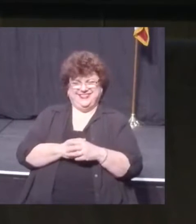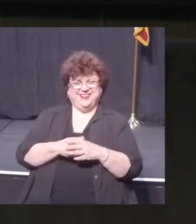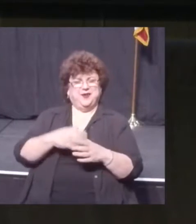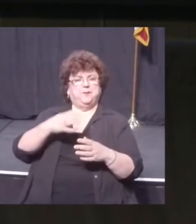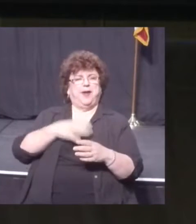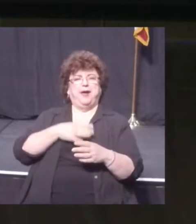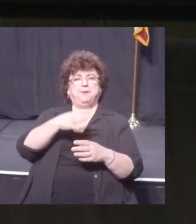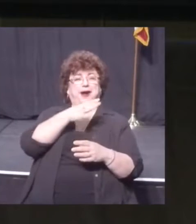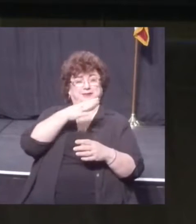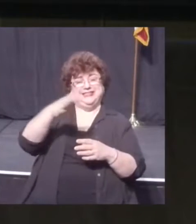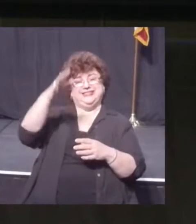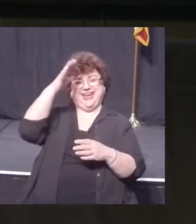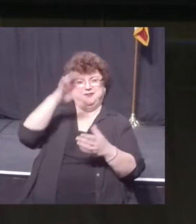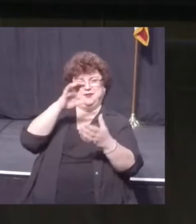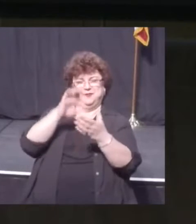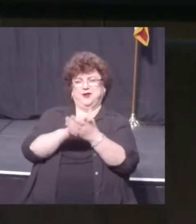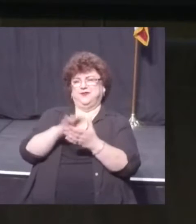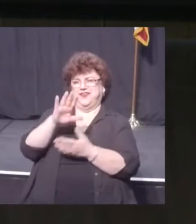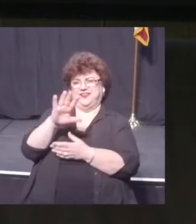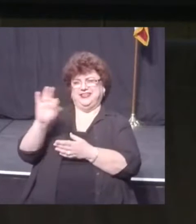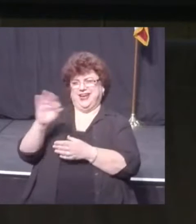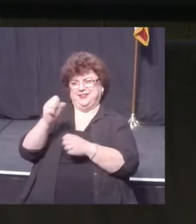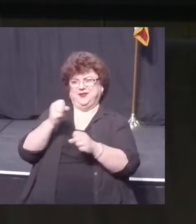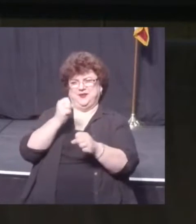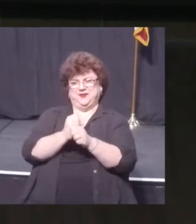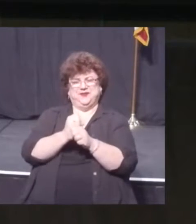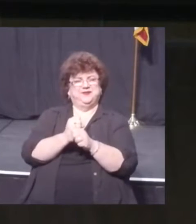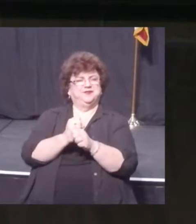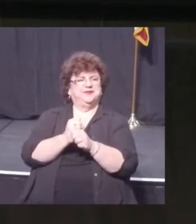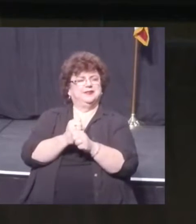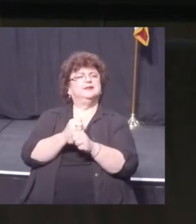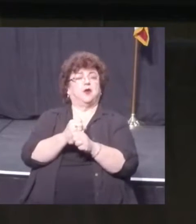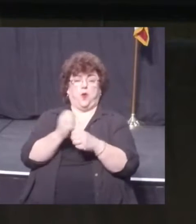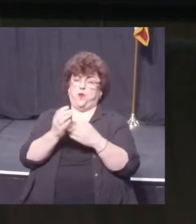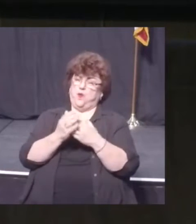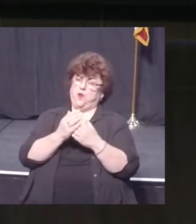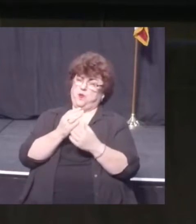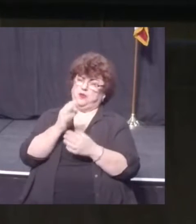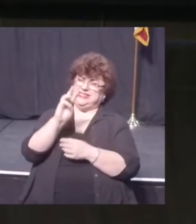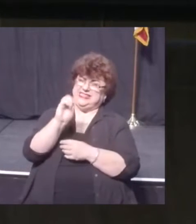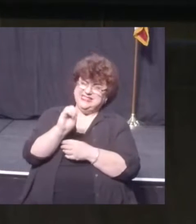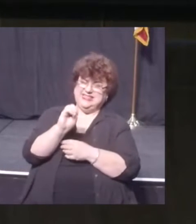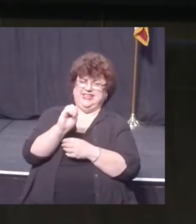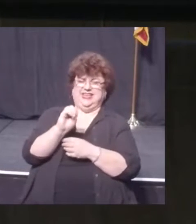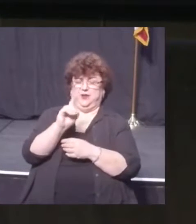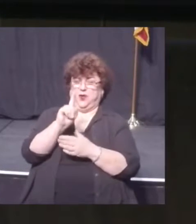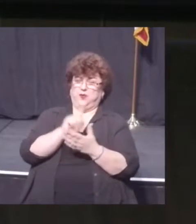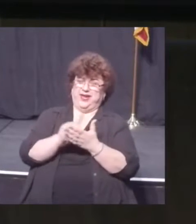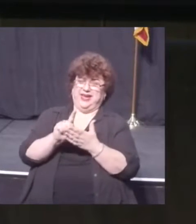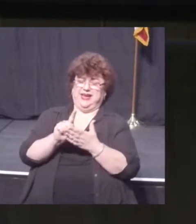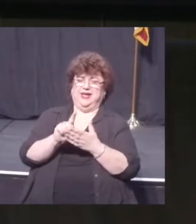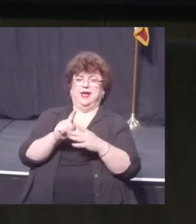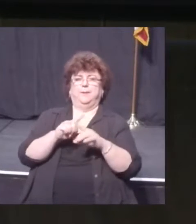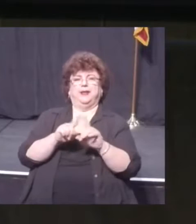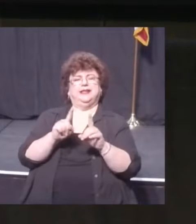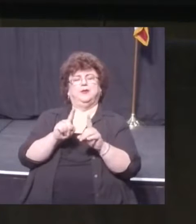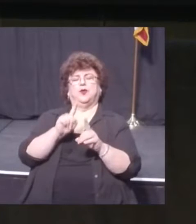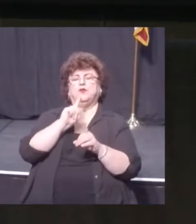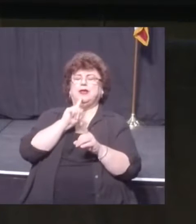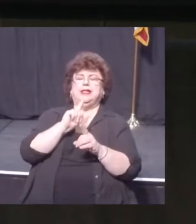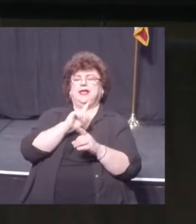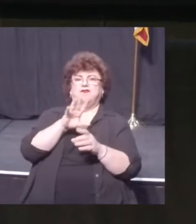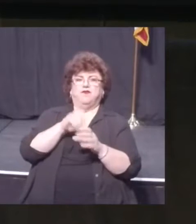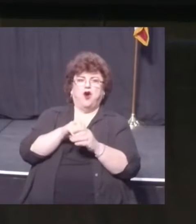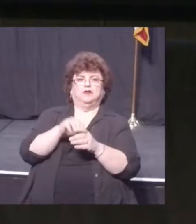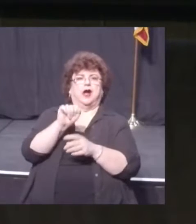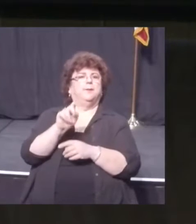My mom and dad were married for 59 years. It would have been 60 in just about a week. They were deeply involved